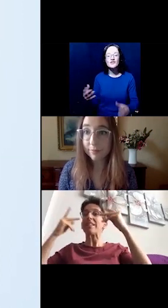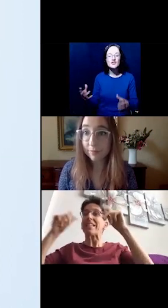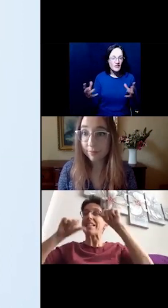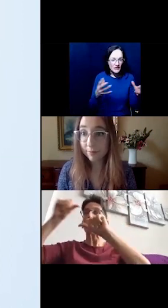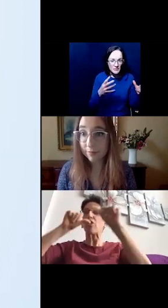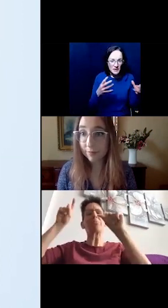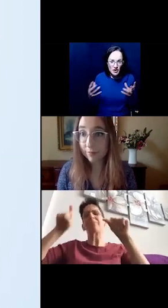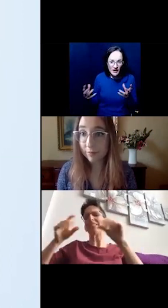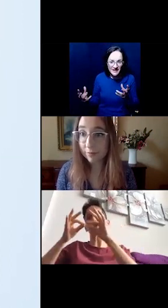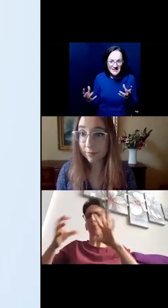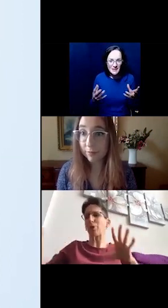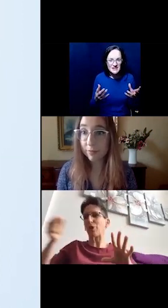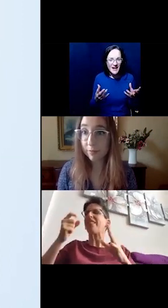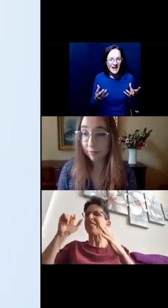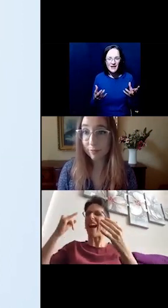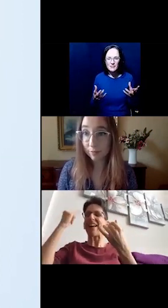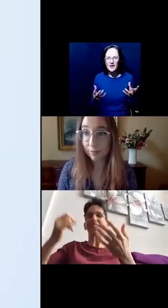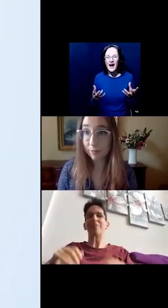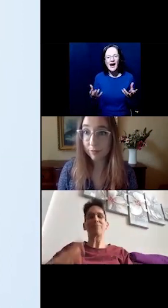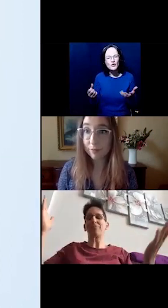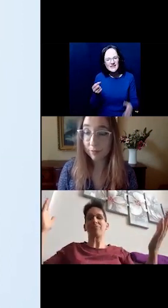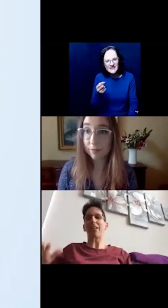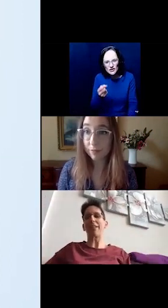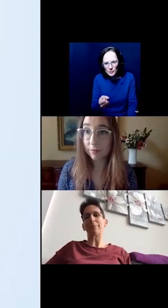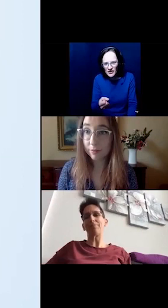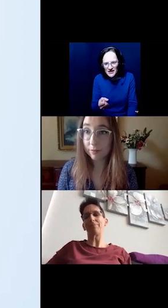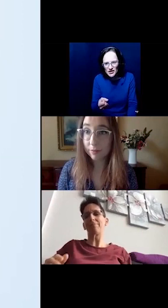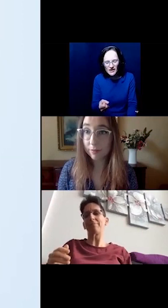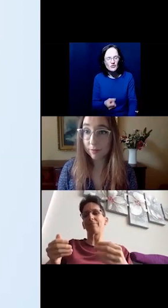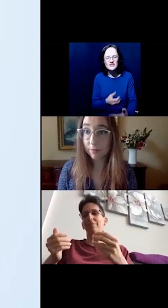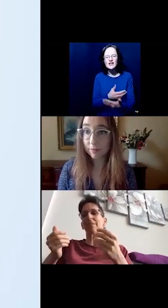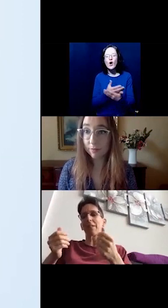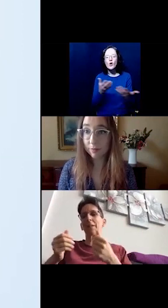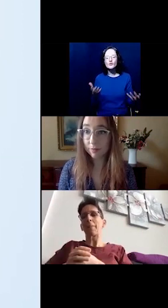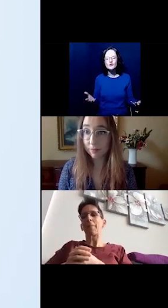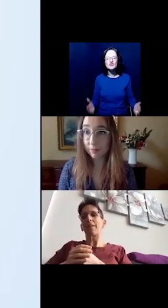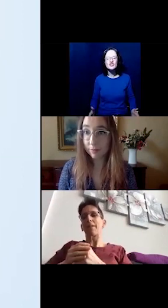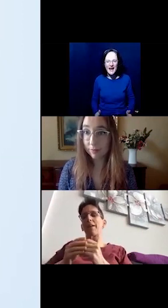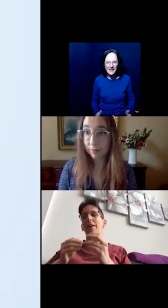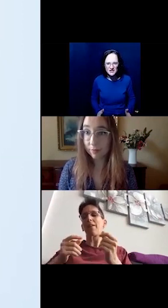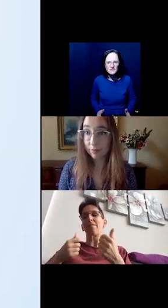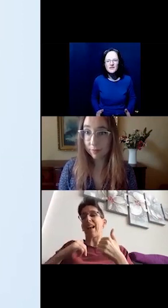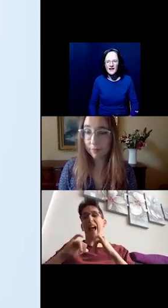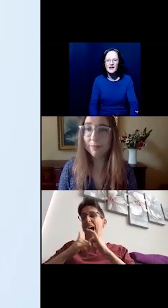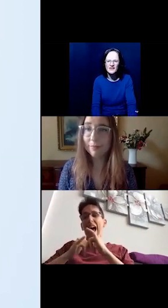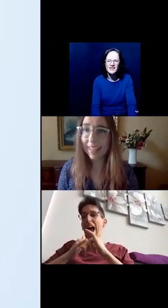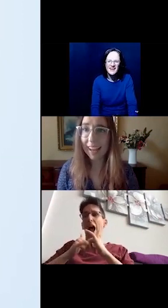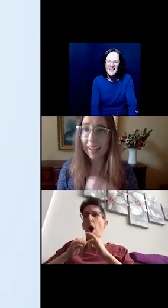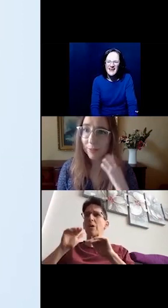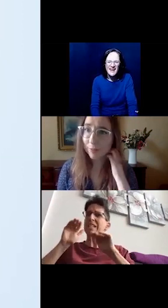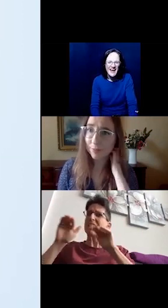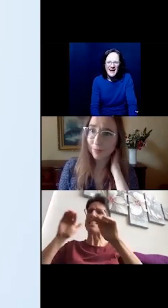with various people talking at the same time, how do we get the interpreter integrated? So it's like a whole new challenge to figure that out.